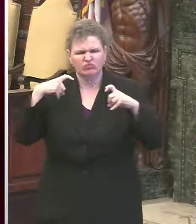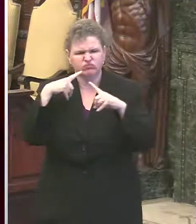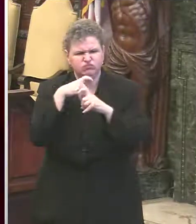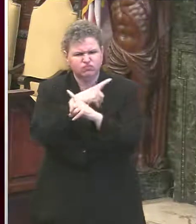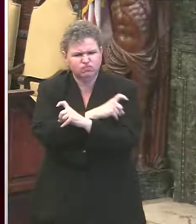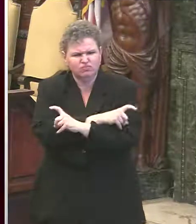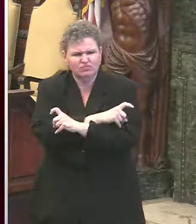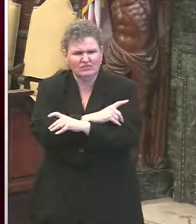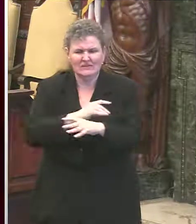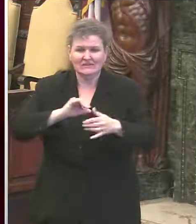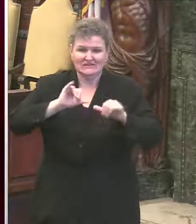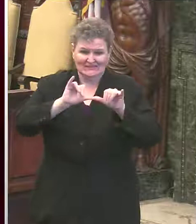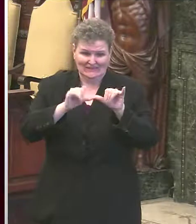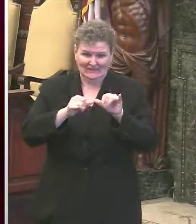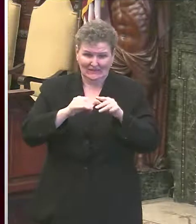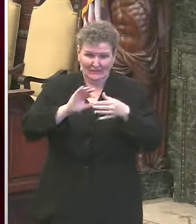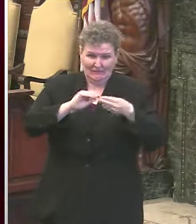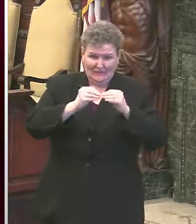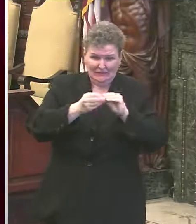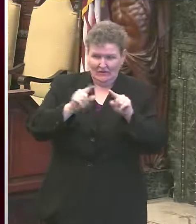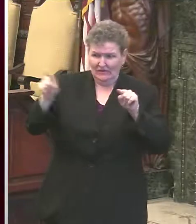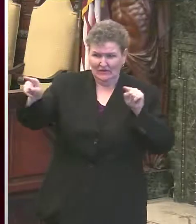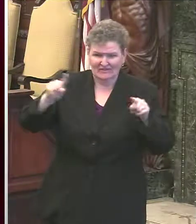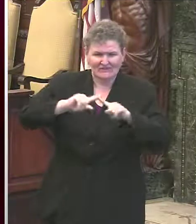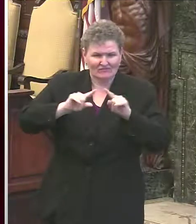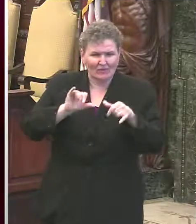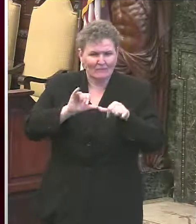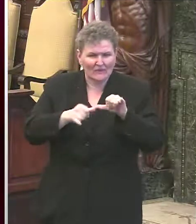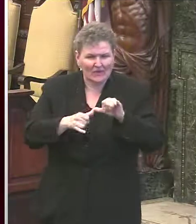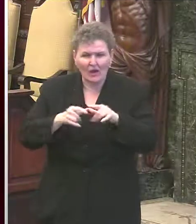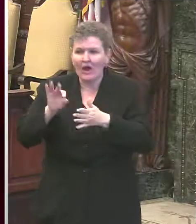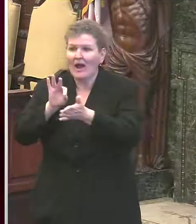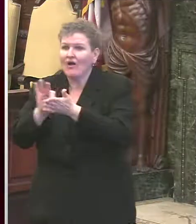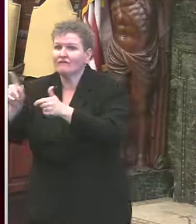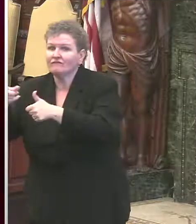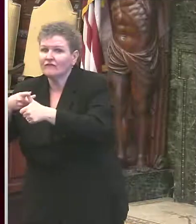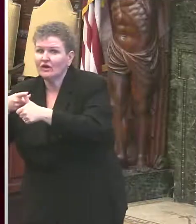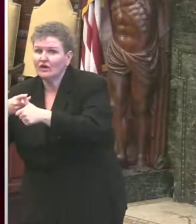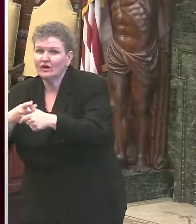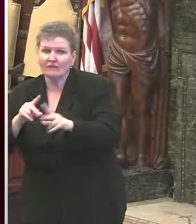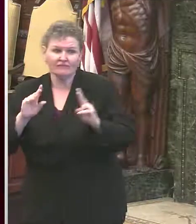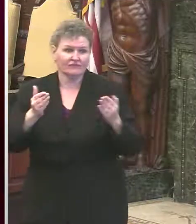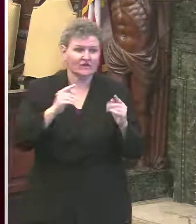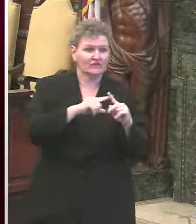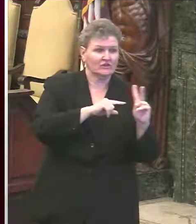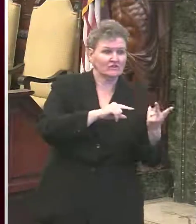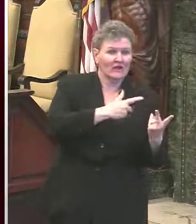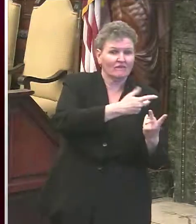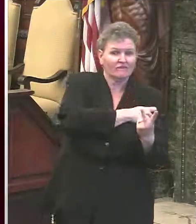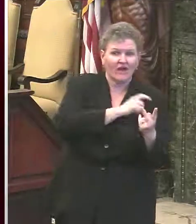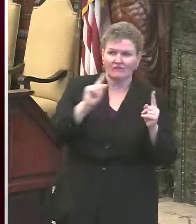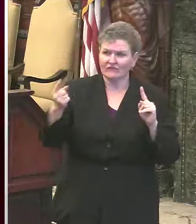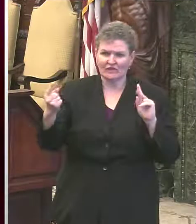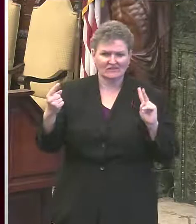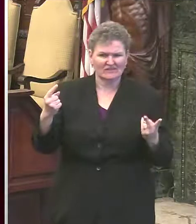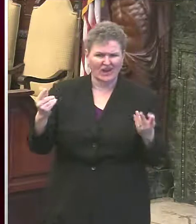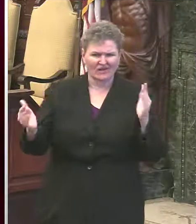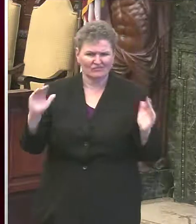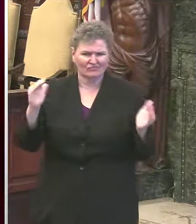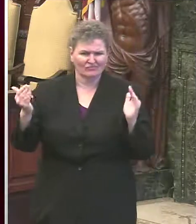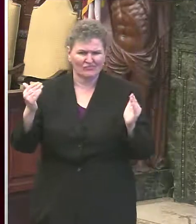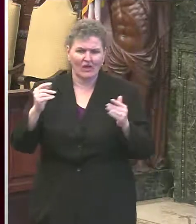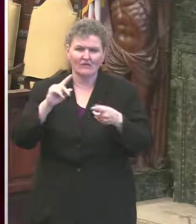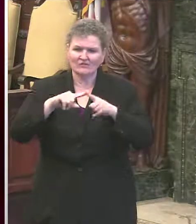they count non-residents? Are they counting the first and second dose? How do they handle the different products? To the extent that I can interpret